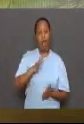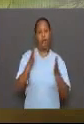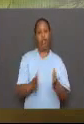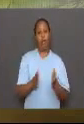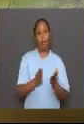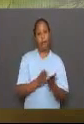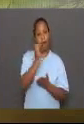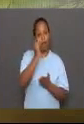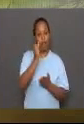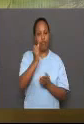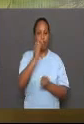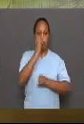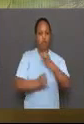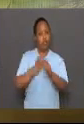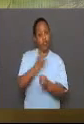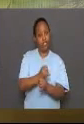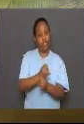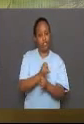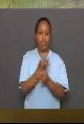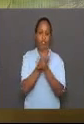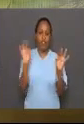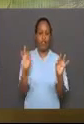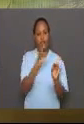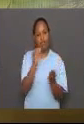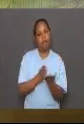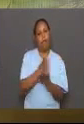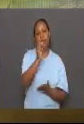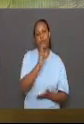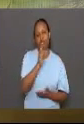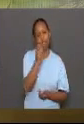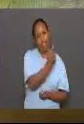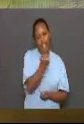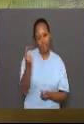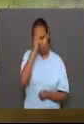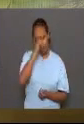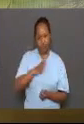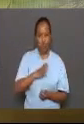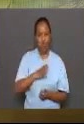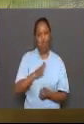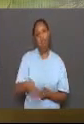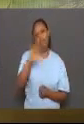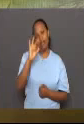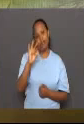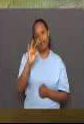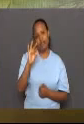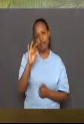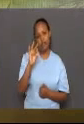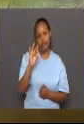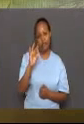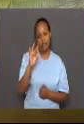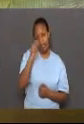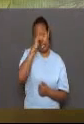are universal freedoms and rights that everyone is entitled to by virtue of